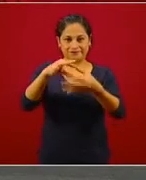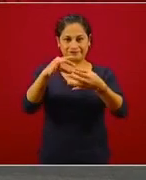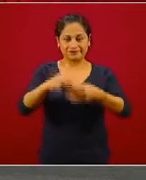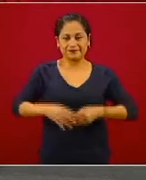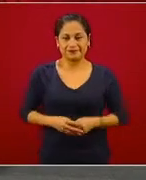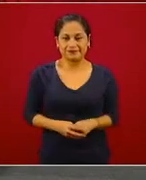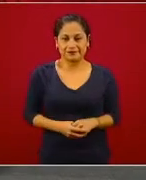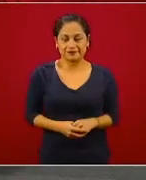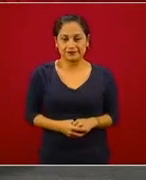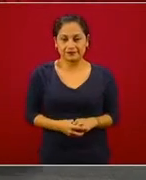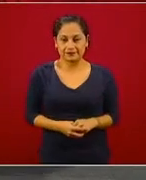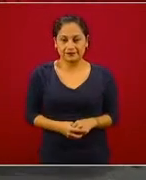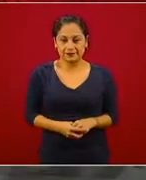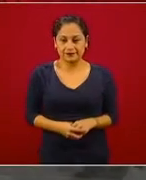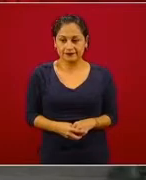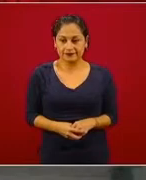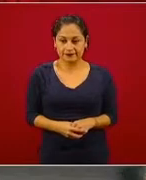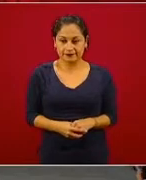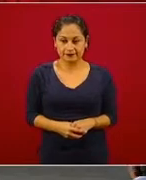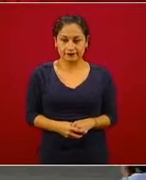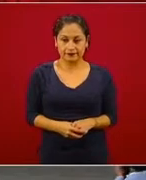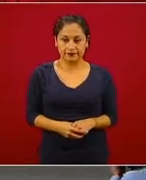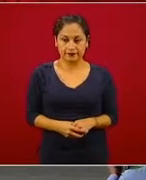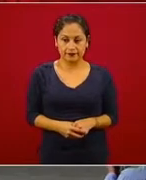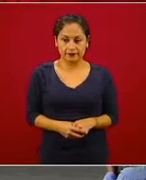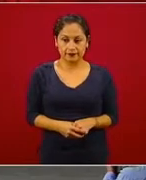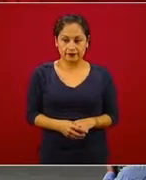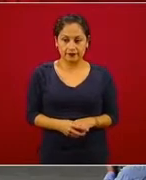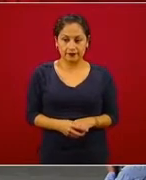you that more about this in a moment. Let me stand up.